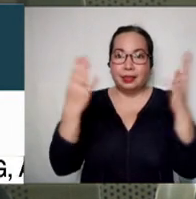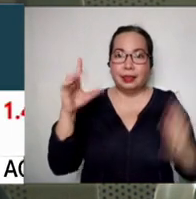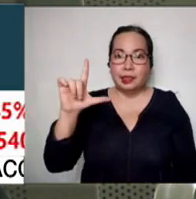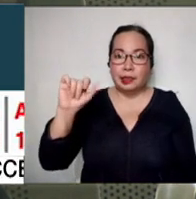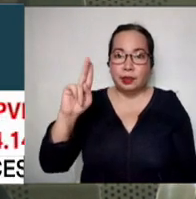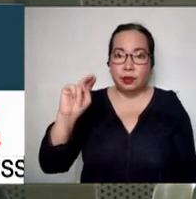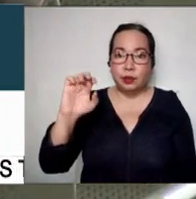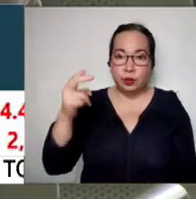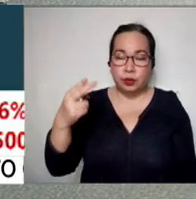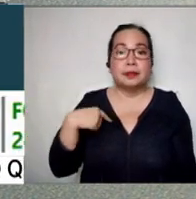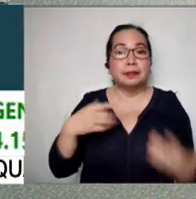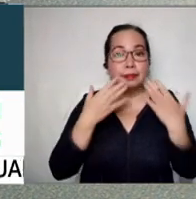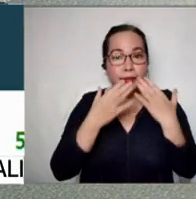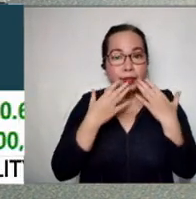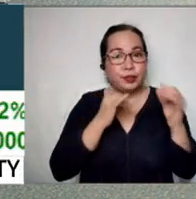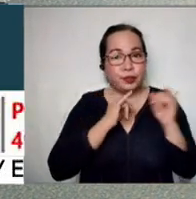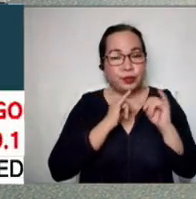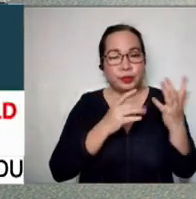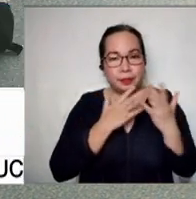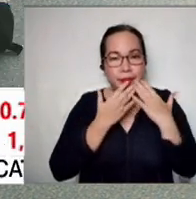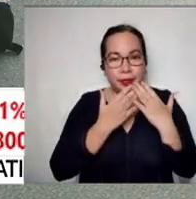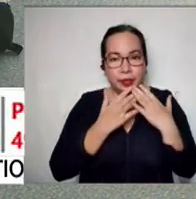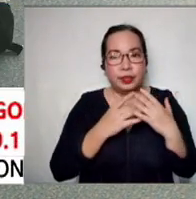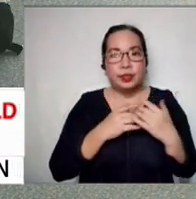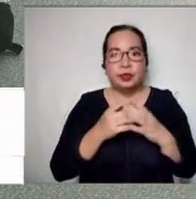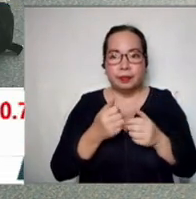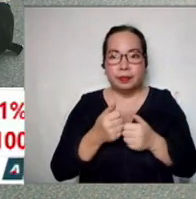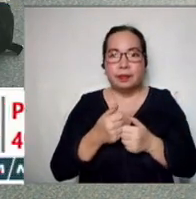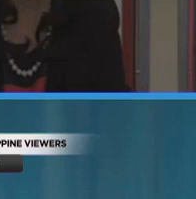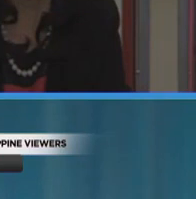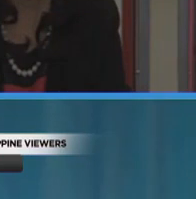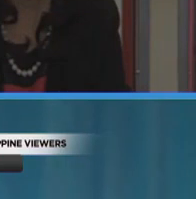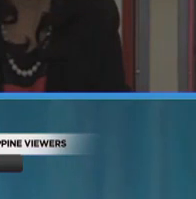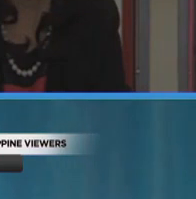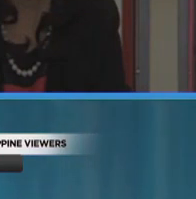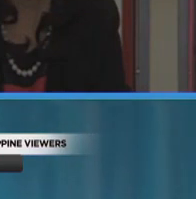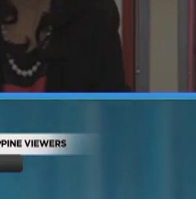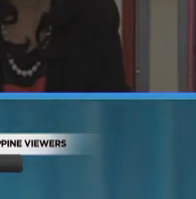Thank you so much for your time, Ms. Charito Plaza, Thank Director you. General of Thank PEZA. You, Rica. Thank Mabuhay. You. Thank you.